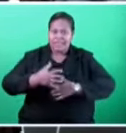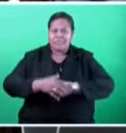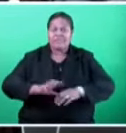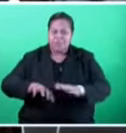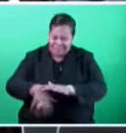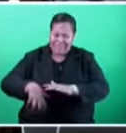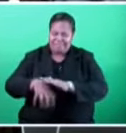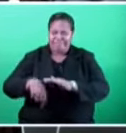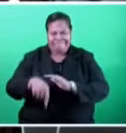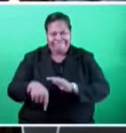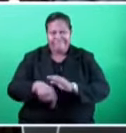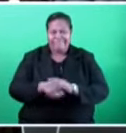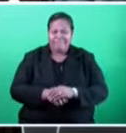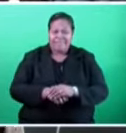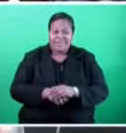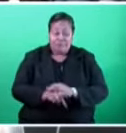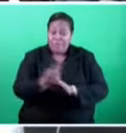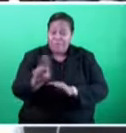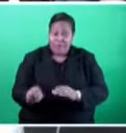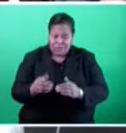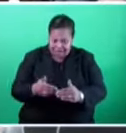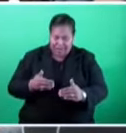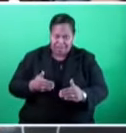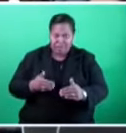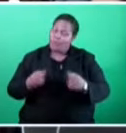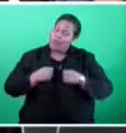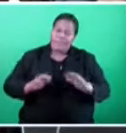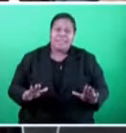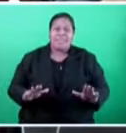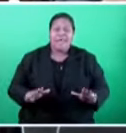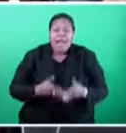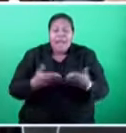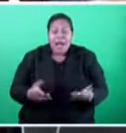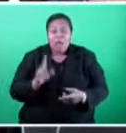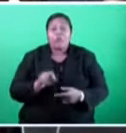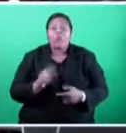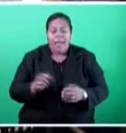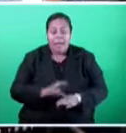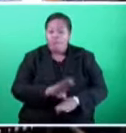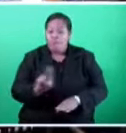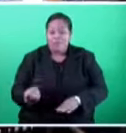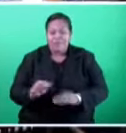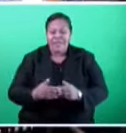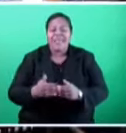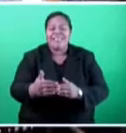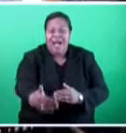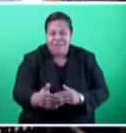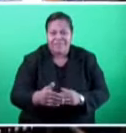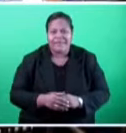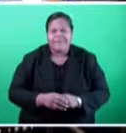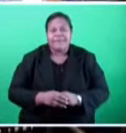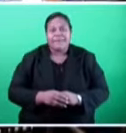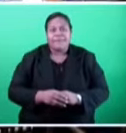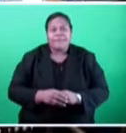We're doing it. We have done it from the bridge upwards, completed. Now we're doing it from the bridge down. Thank you. So, Mr. Speaker says, if we didn't